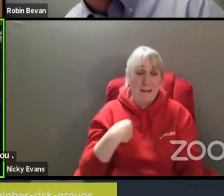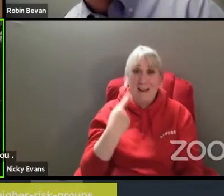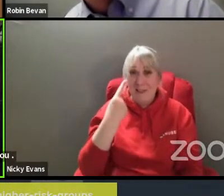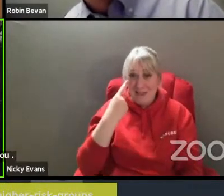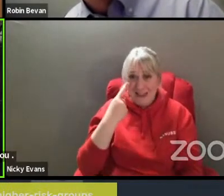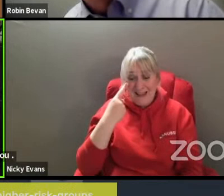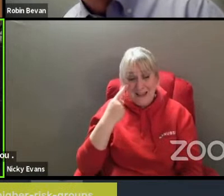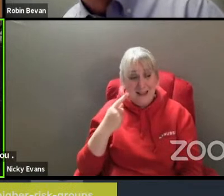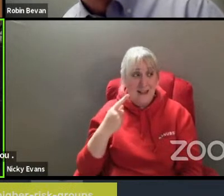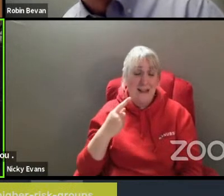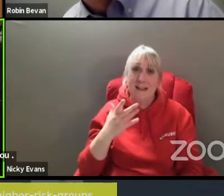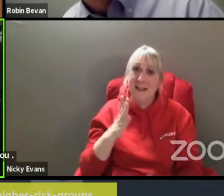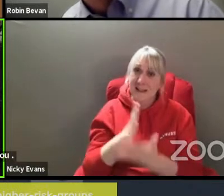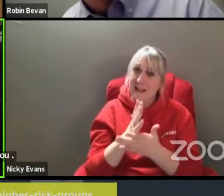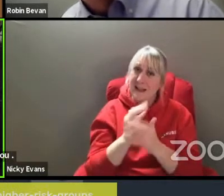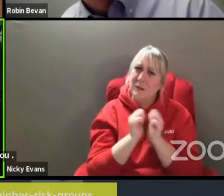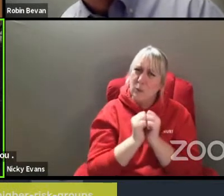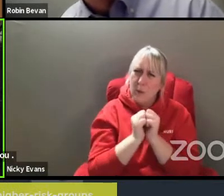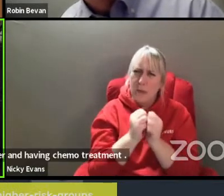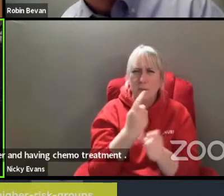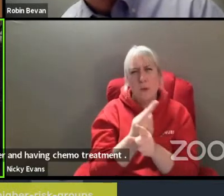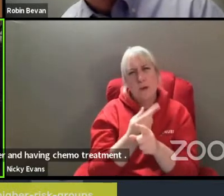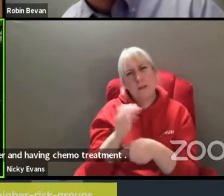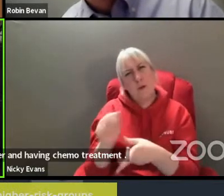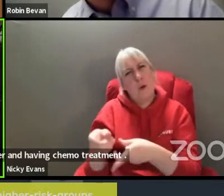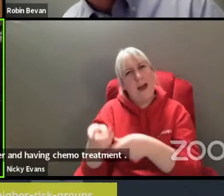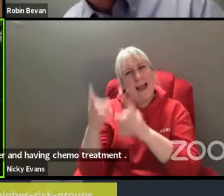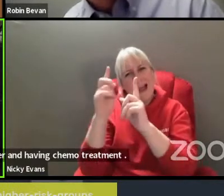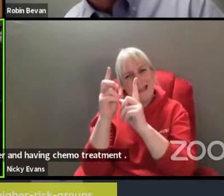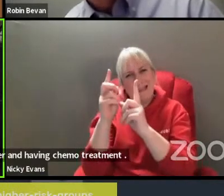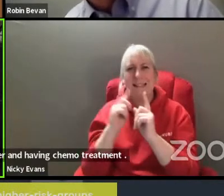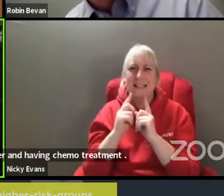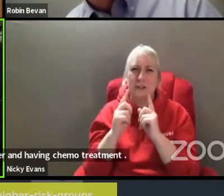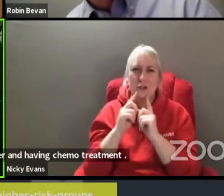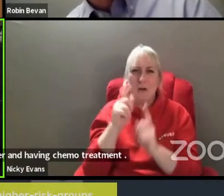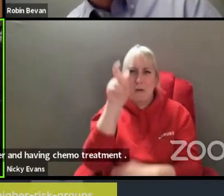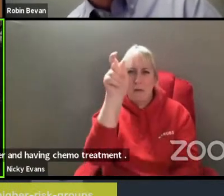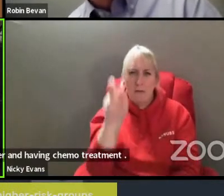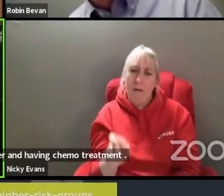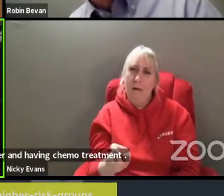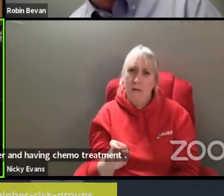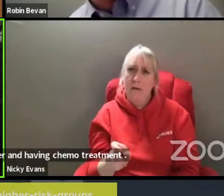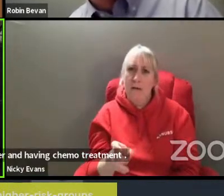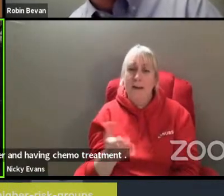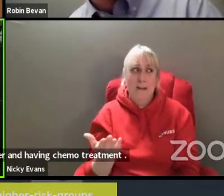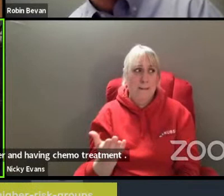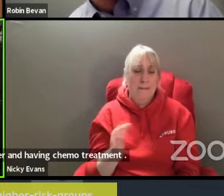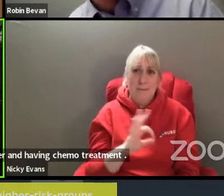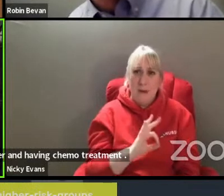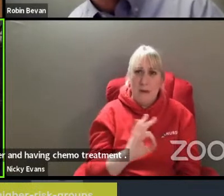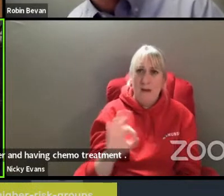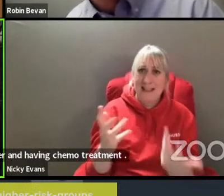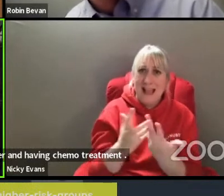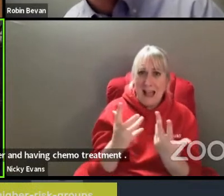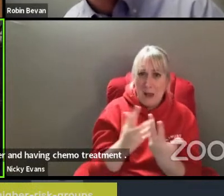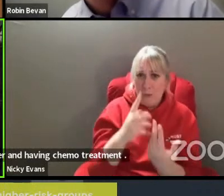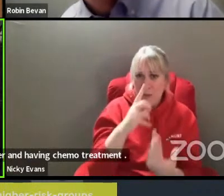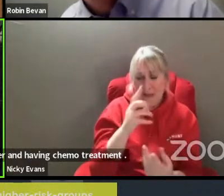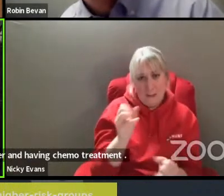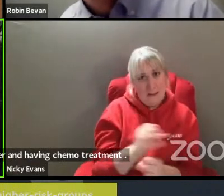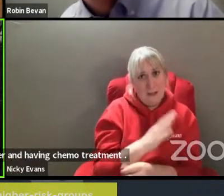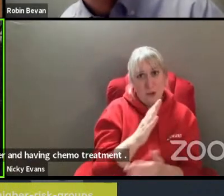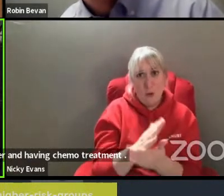is really worth talking to your head teacher about how you can have the maximum degree